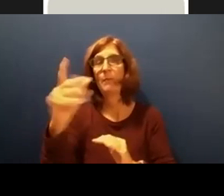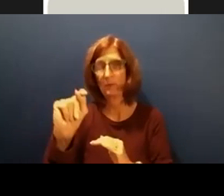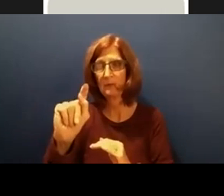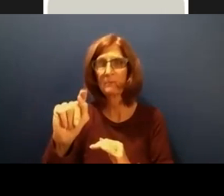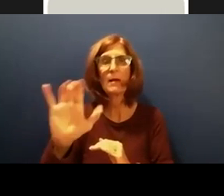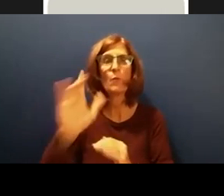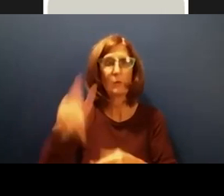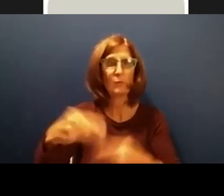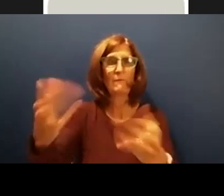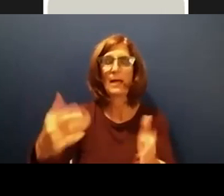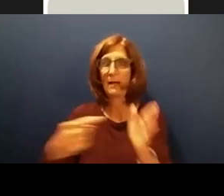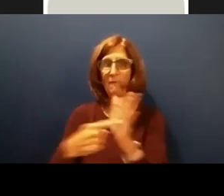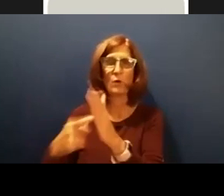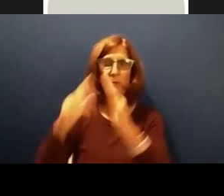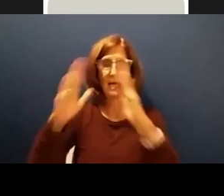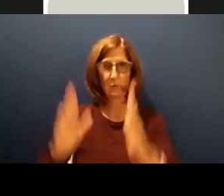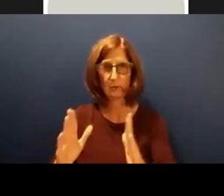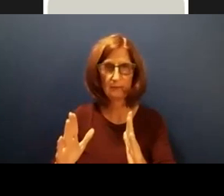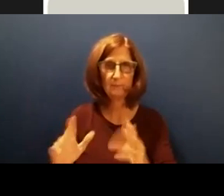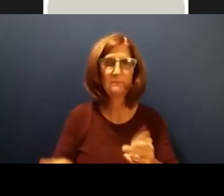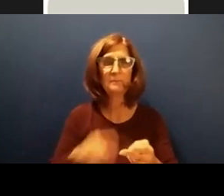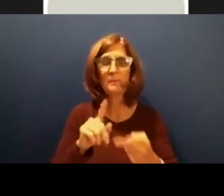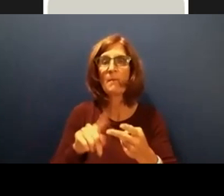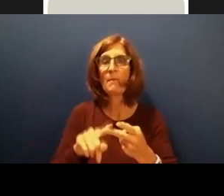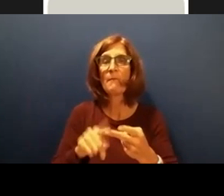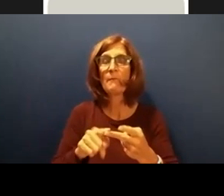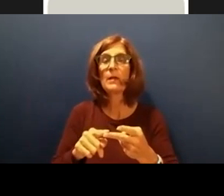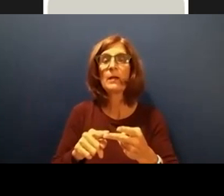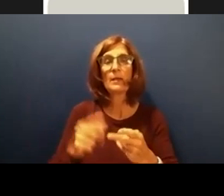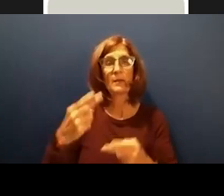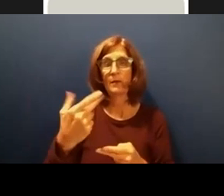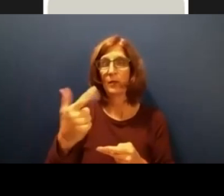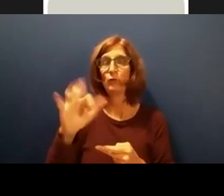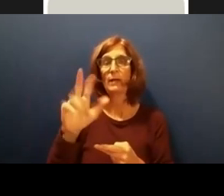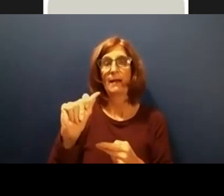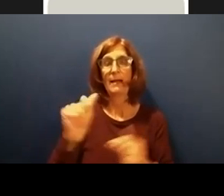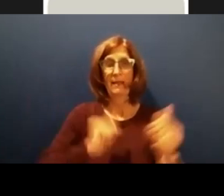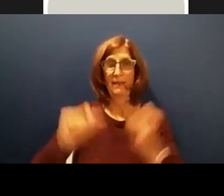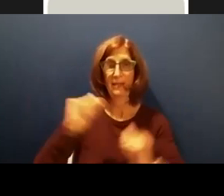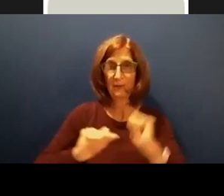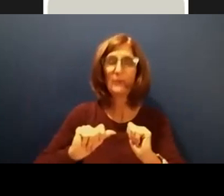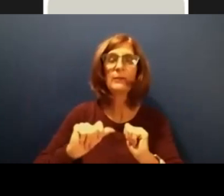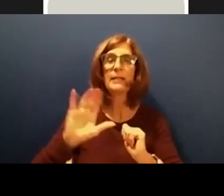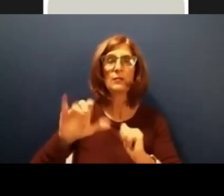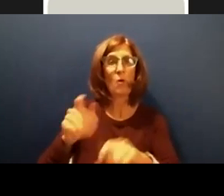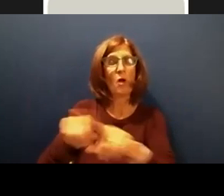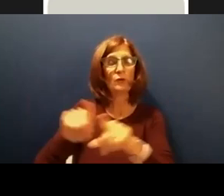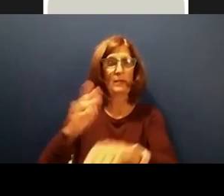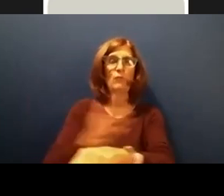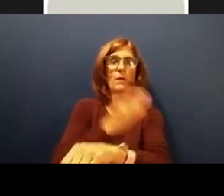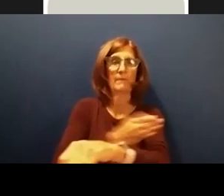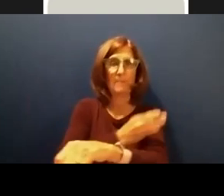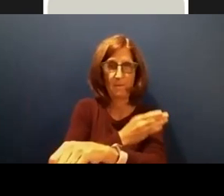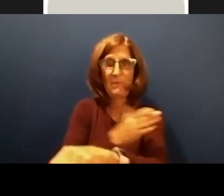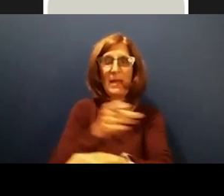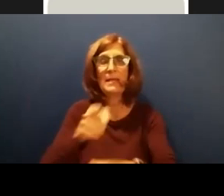housing. The historic New Granada theater itself is also being renovated separately, but the new office building will be